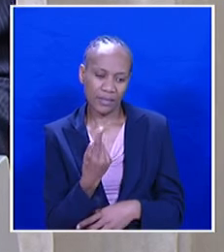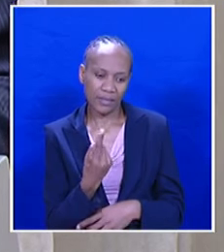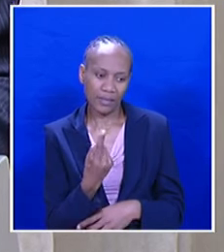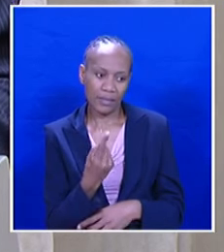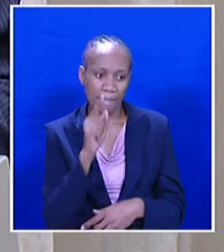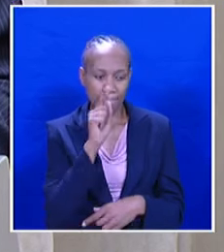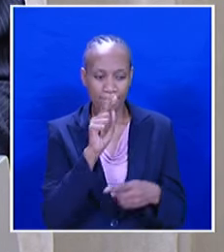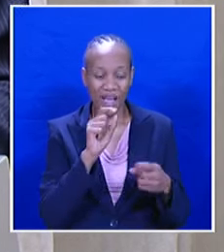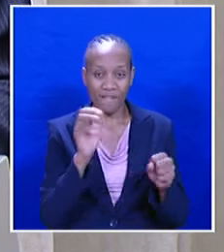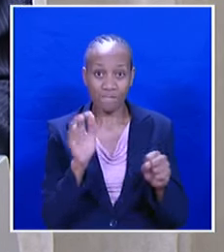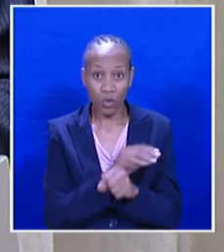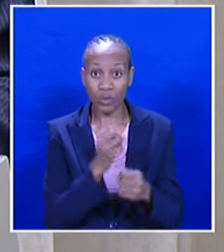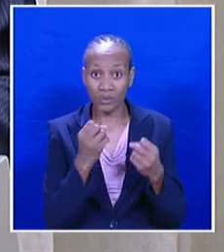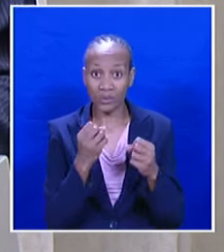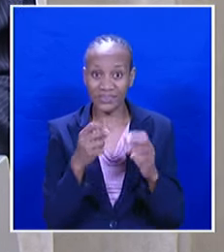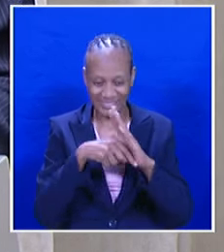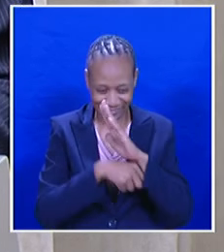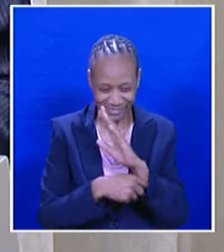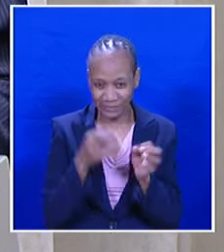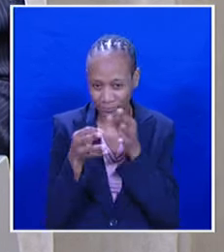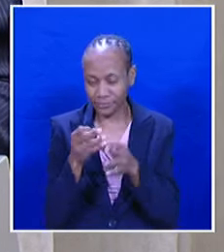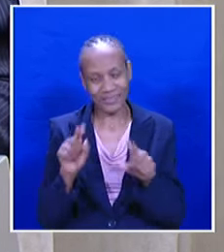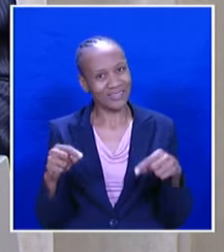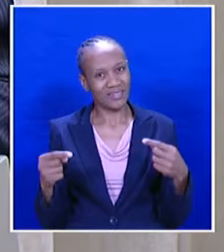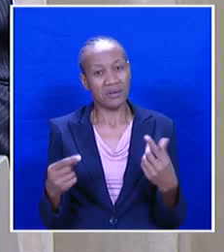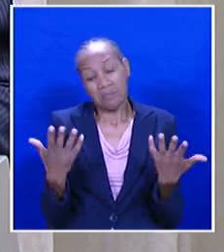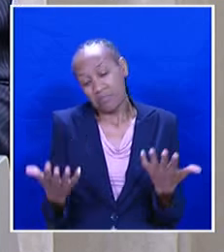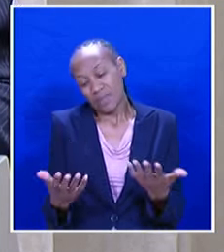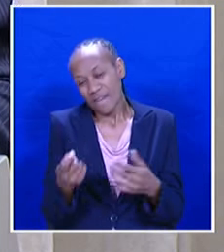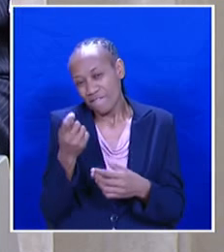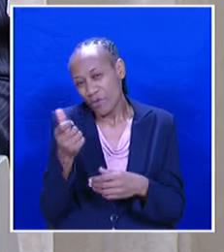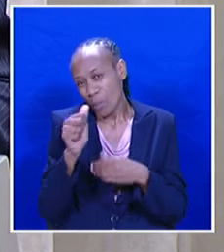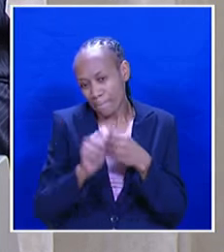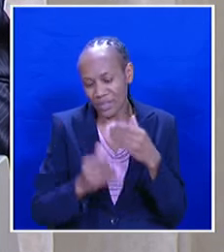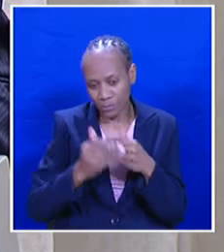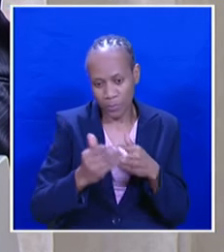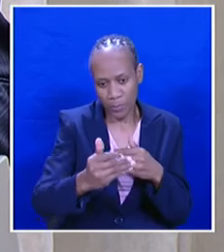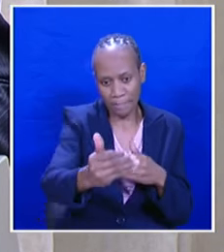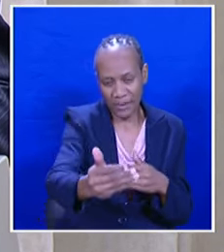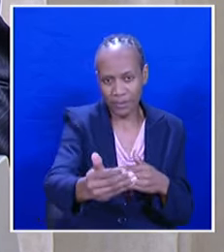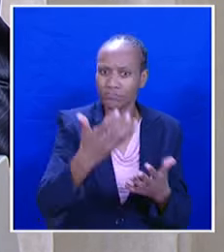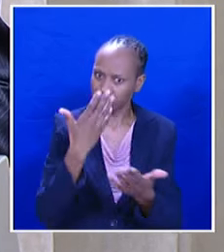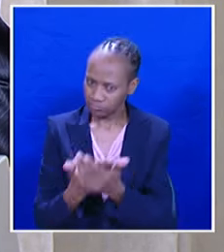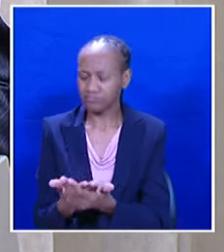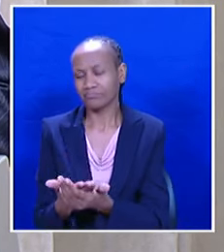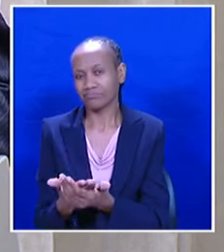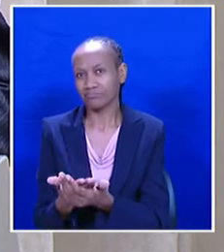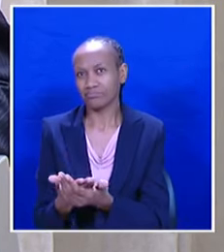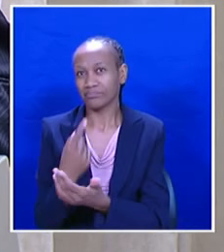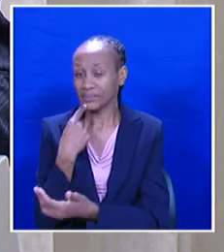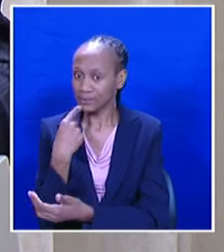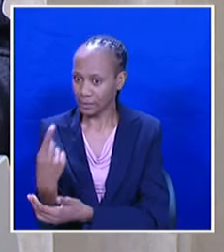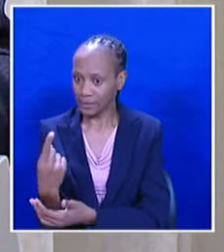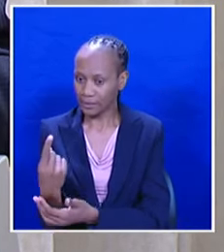time, after possibly a few months and so, the figures are set and they